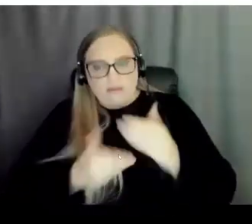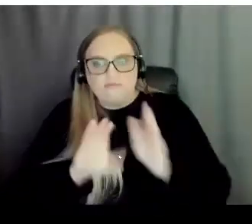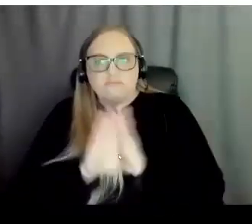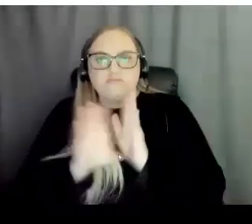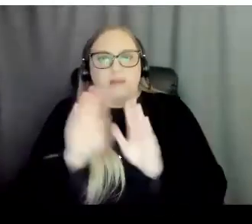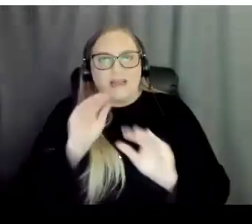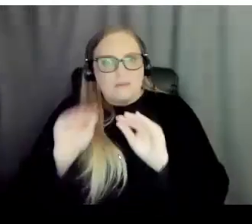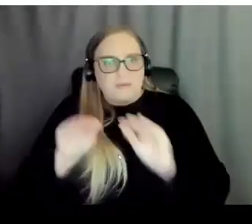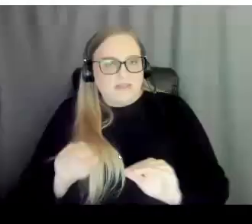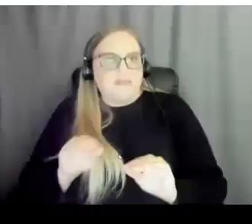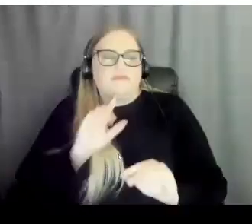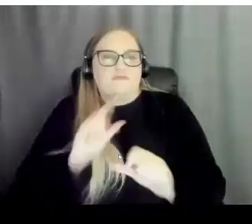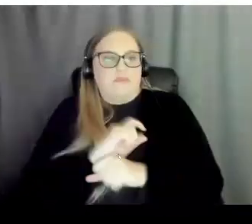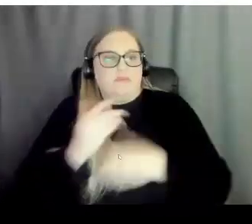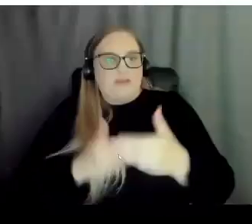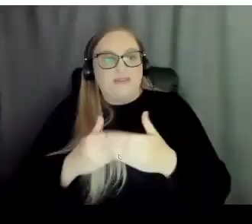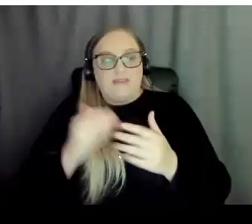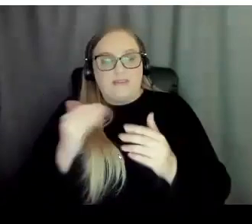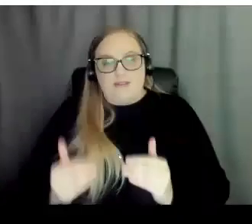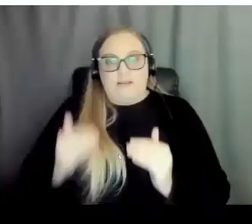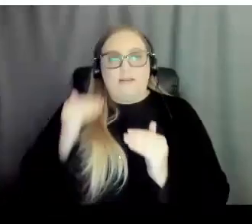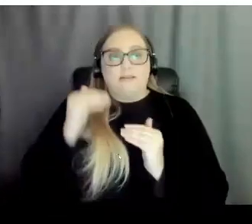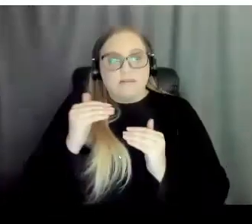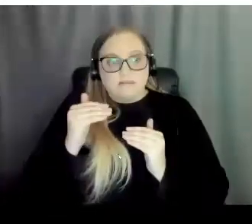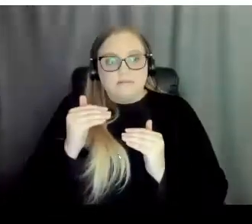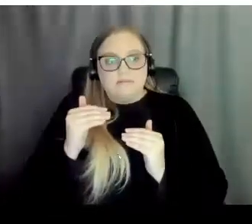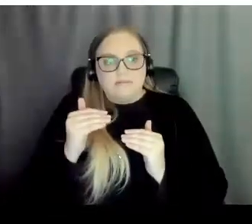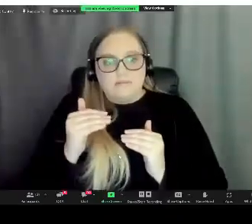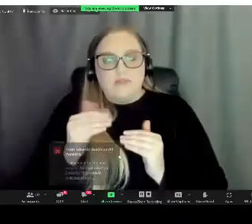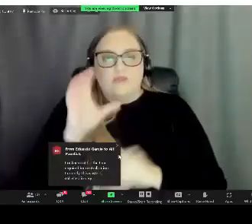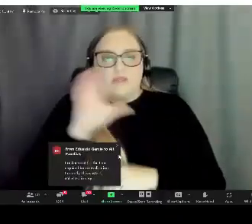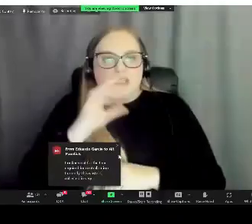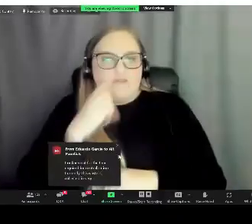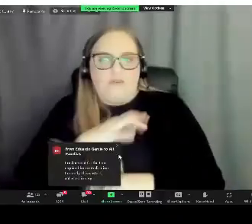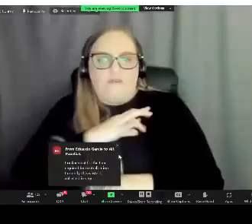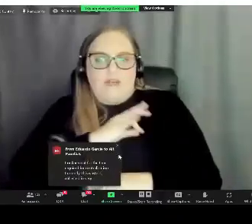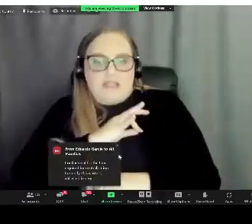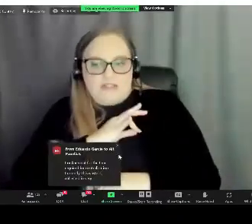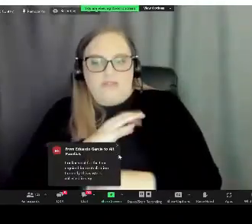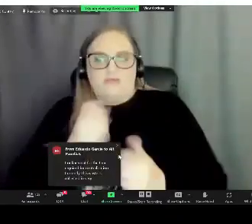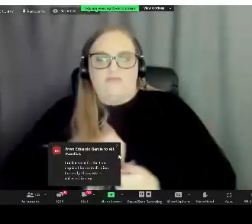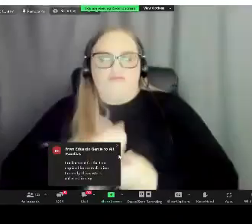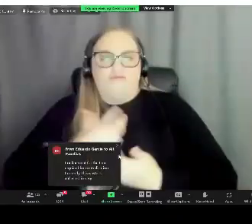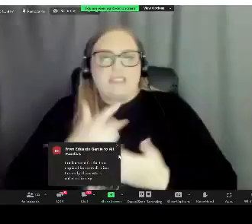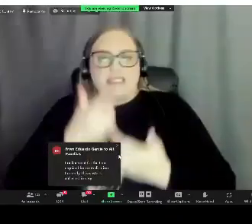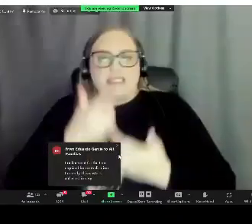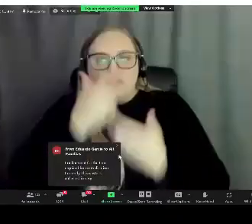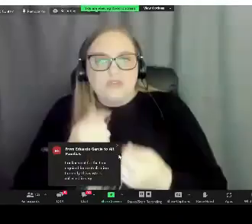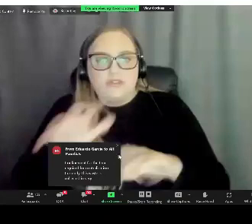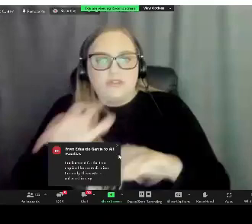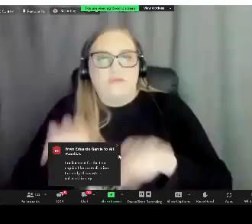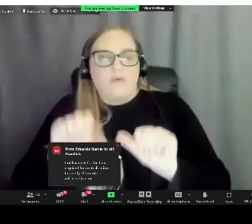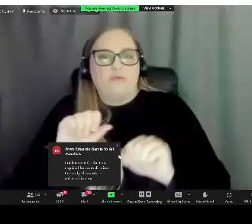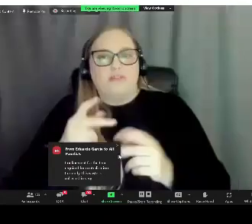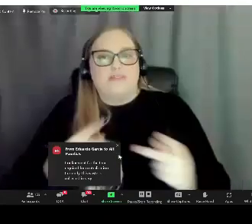the process. And then the next stage, we'll start looking at seeking volunteers to express interest in hosting a facility. For